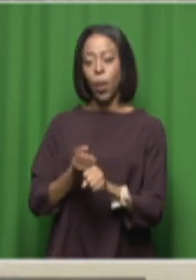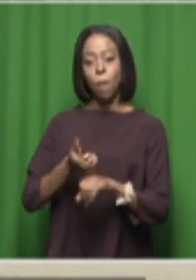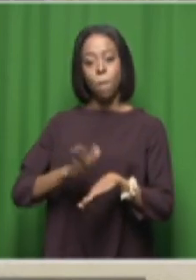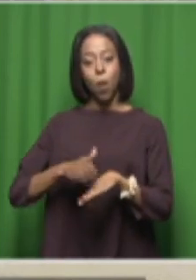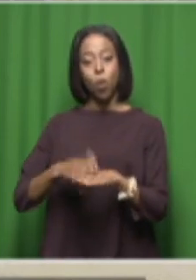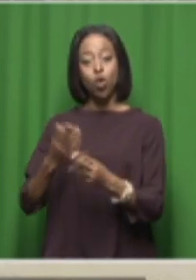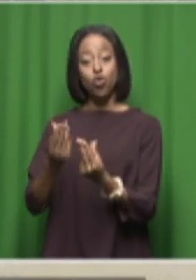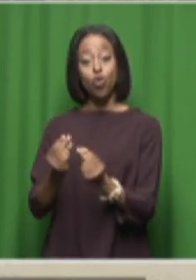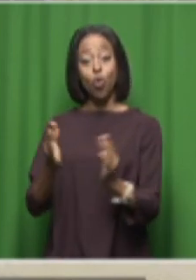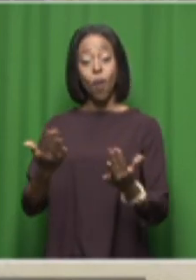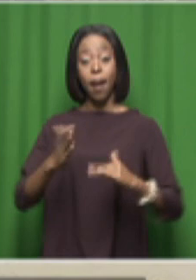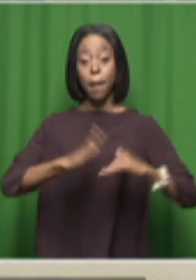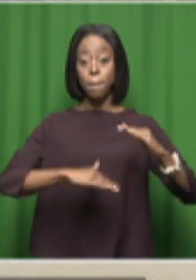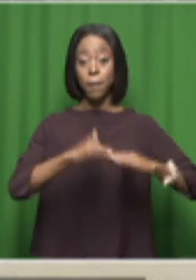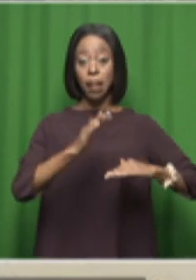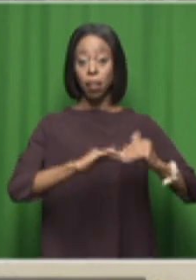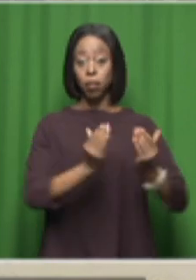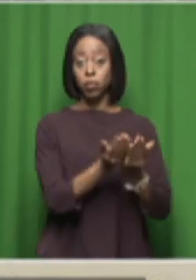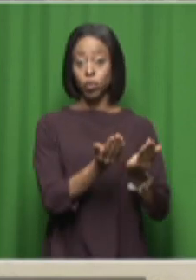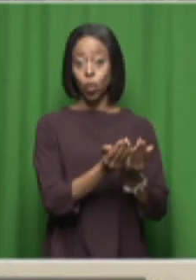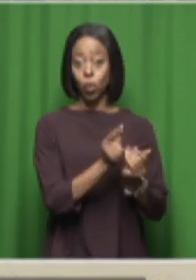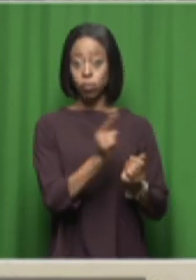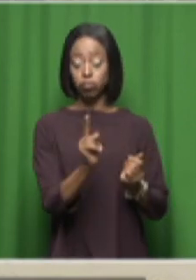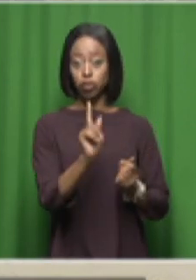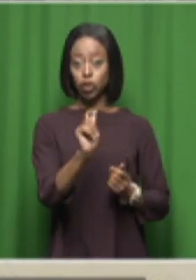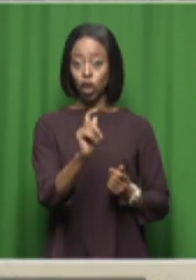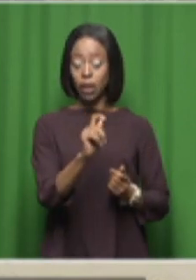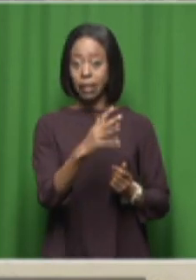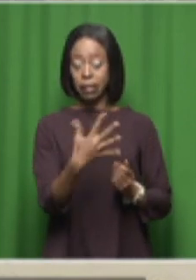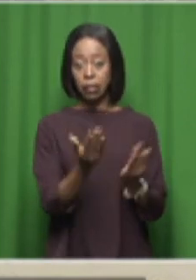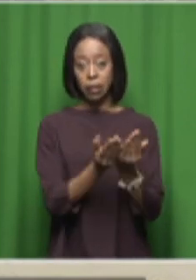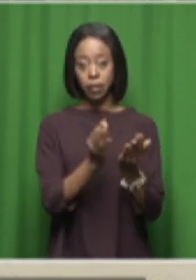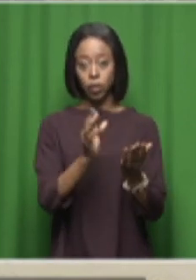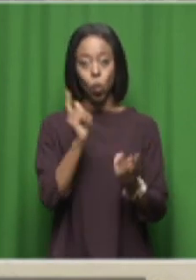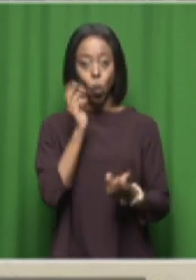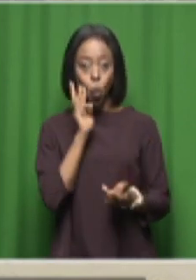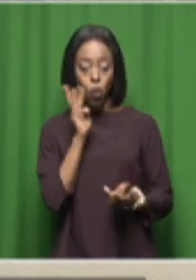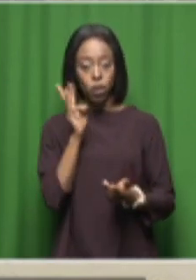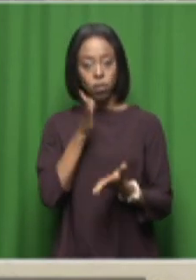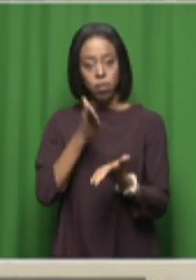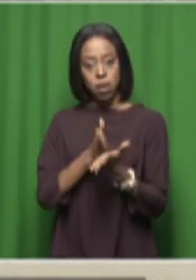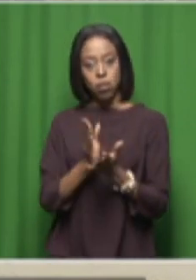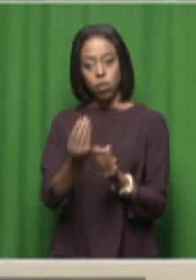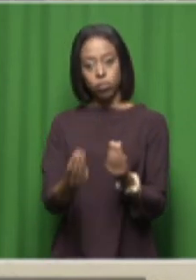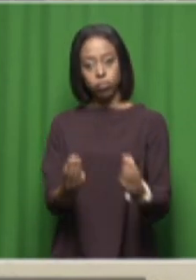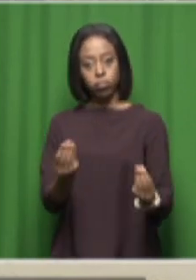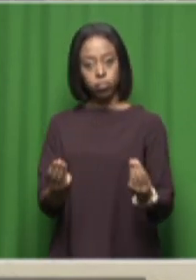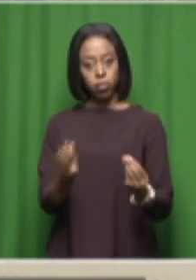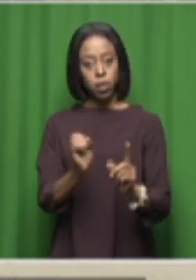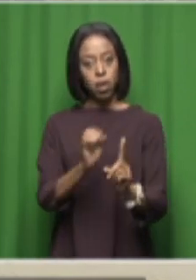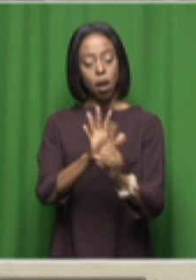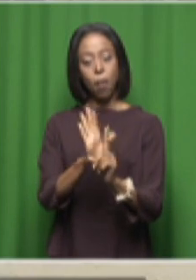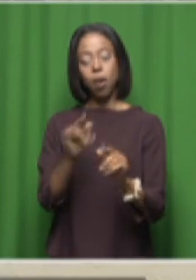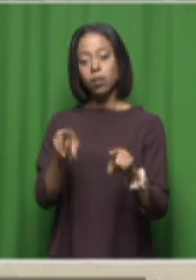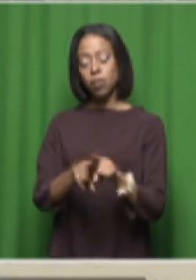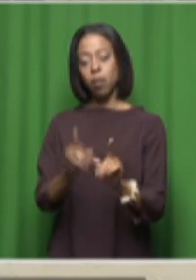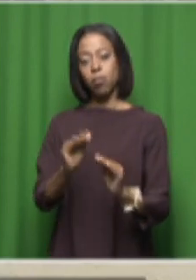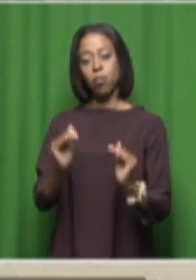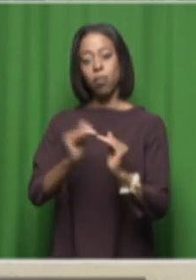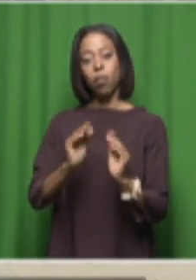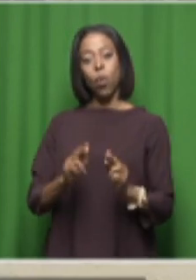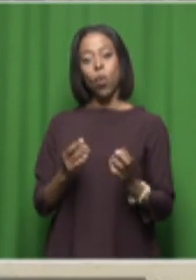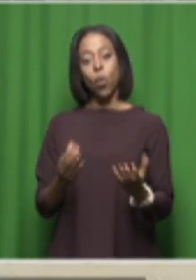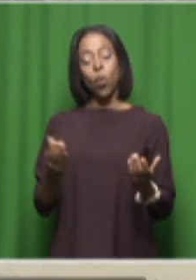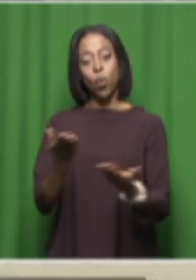example, of infrastructure in schools, to ensure that all children are exposed to the similar quality of